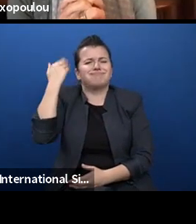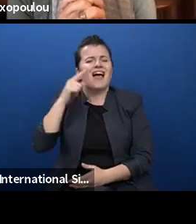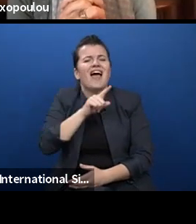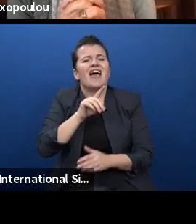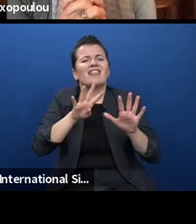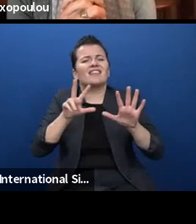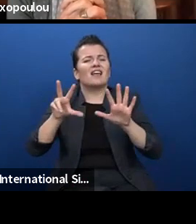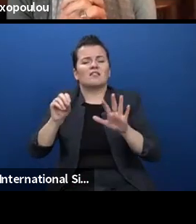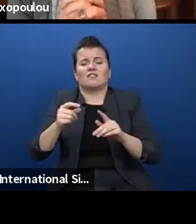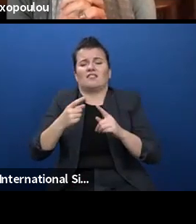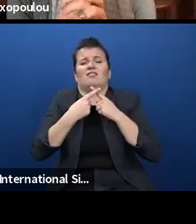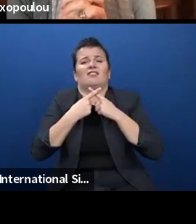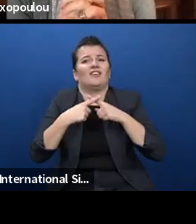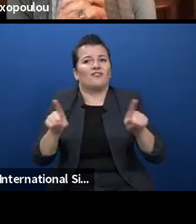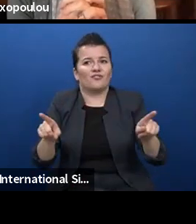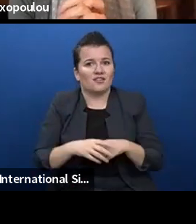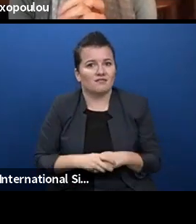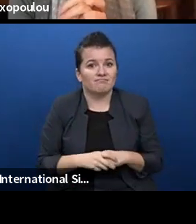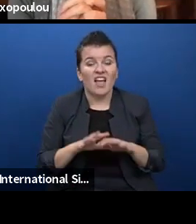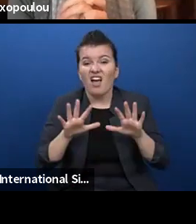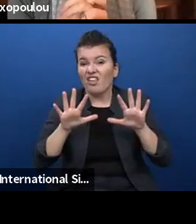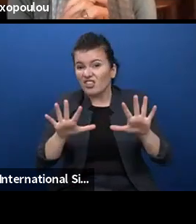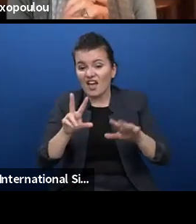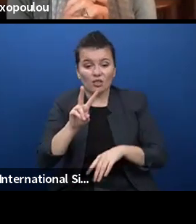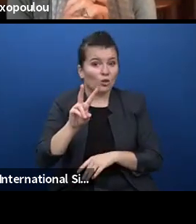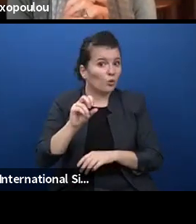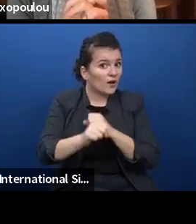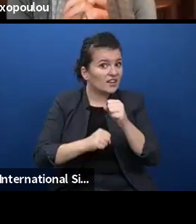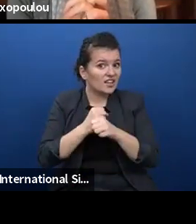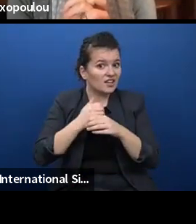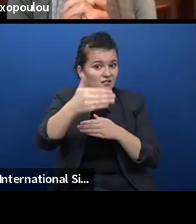And it won't be like this in 10, 20 years' time. And